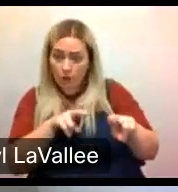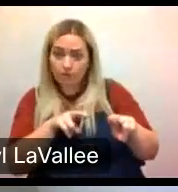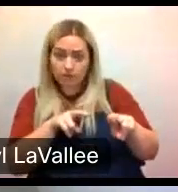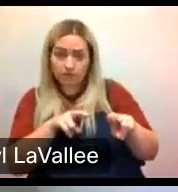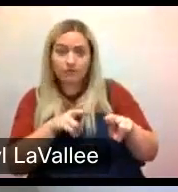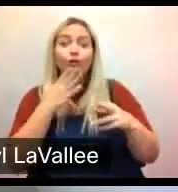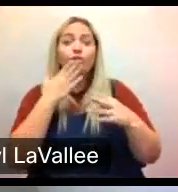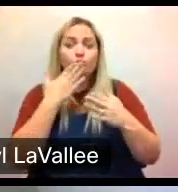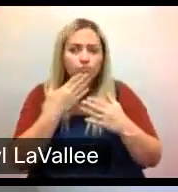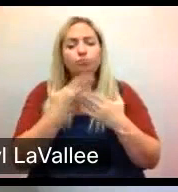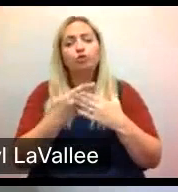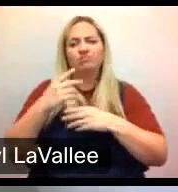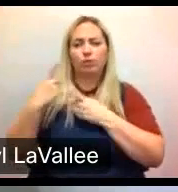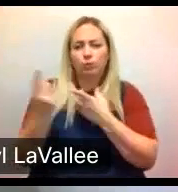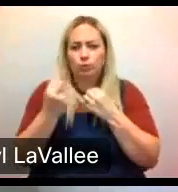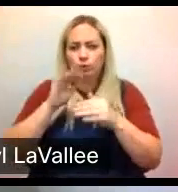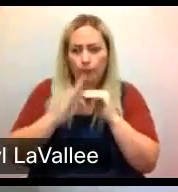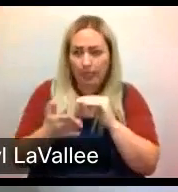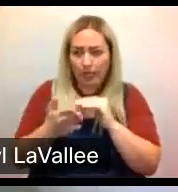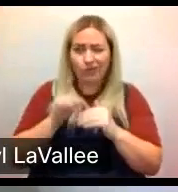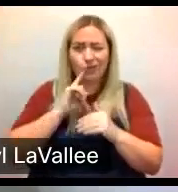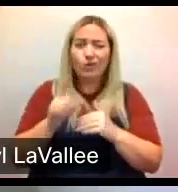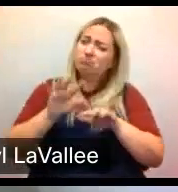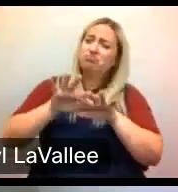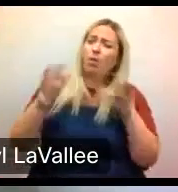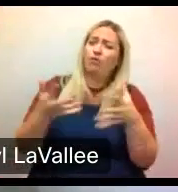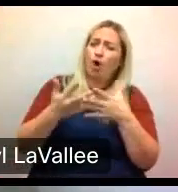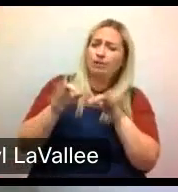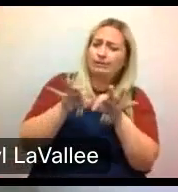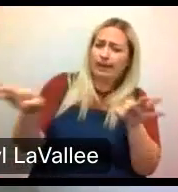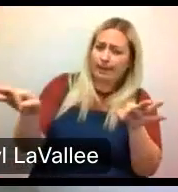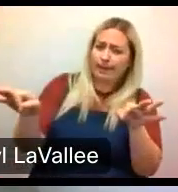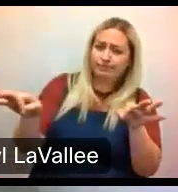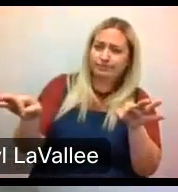very productive weekend. Kind of an overall statement of